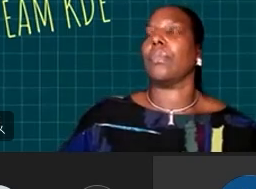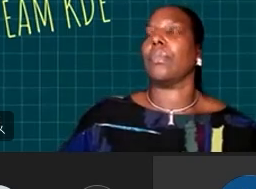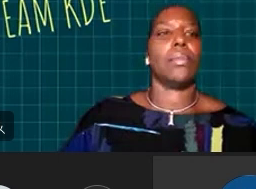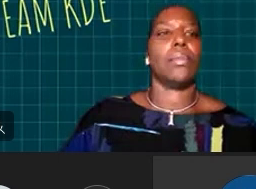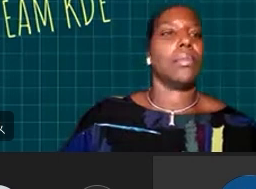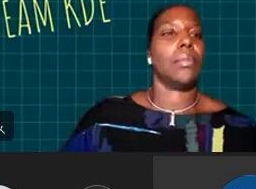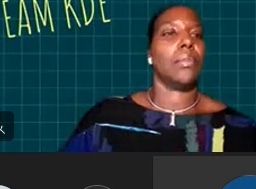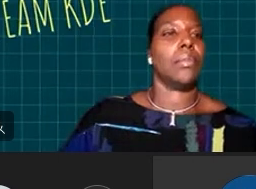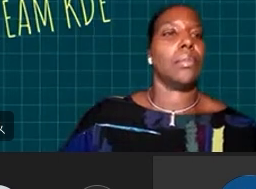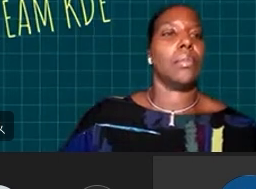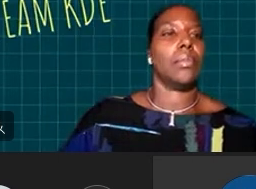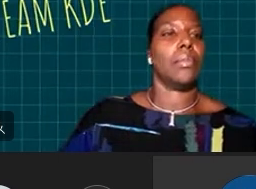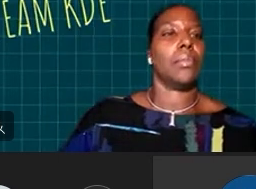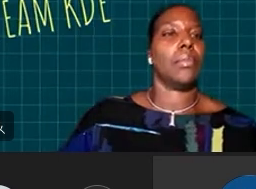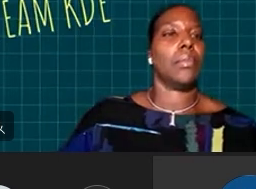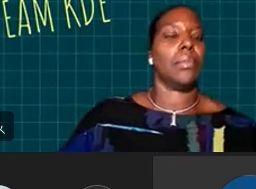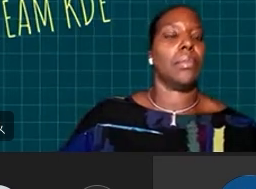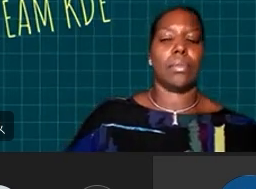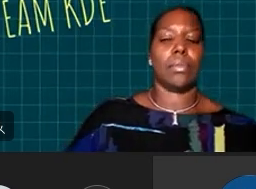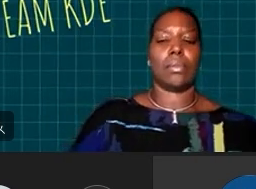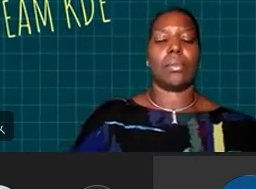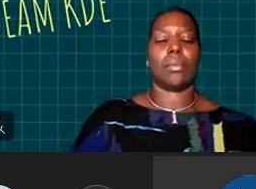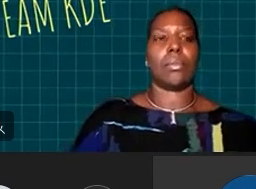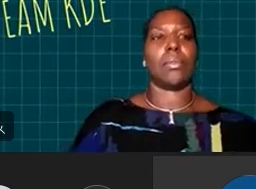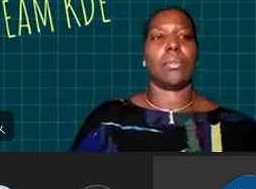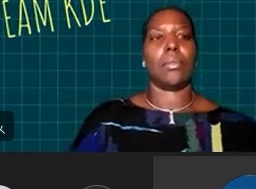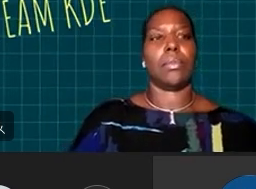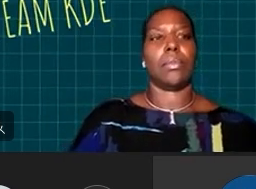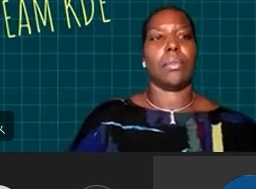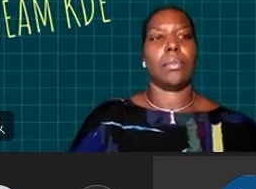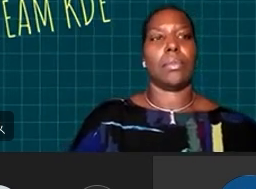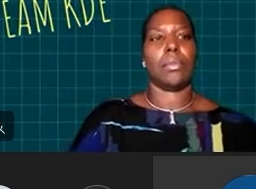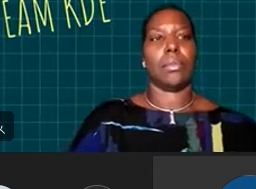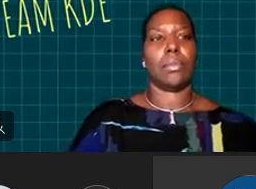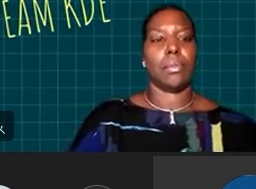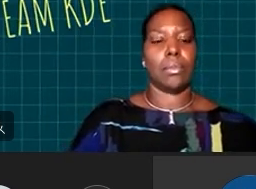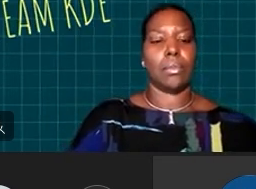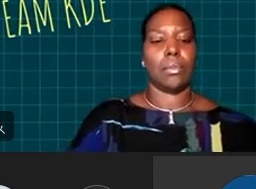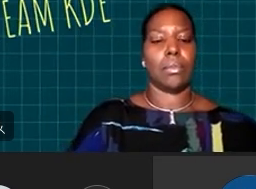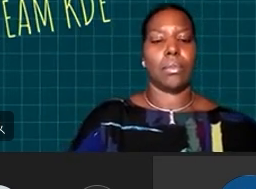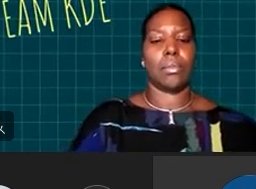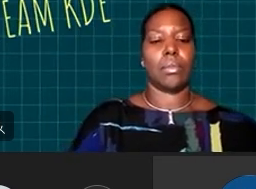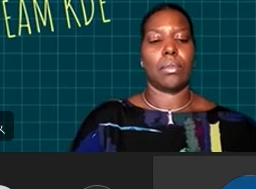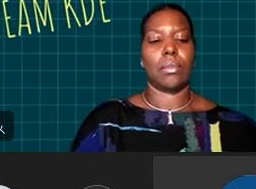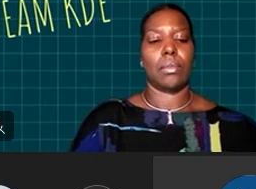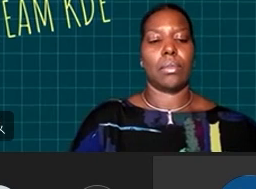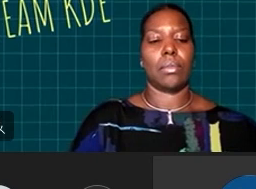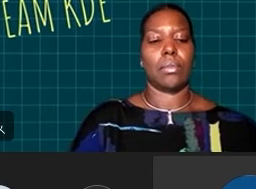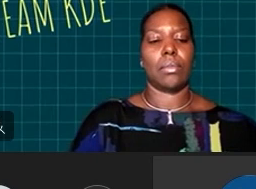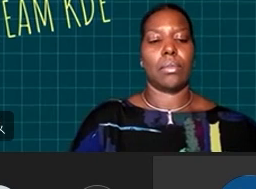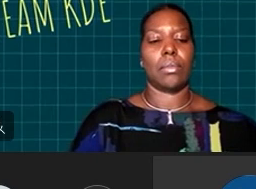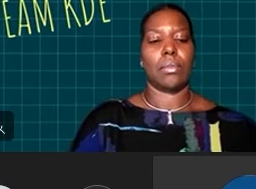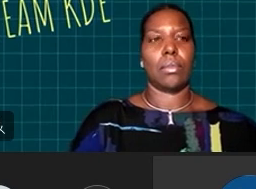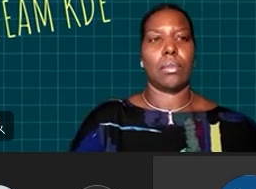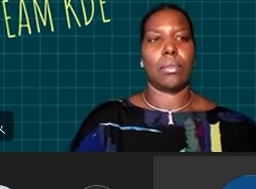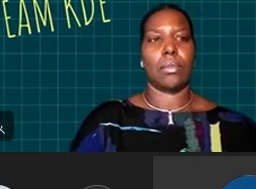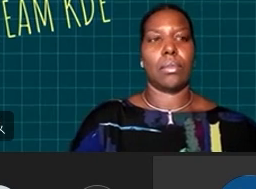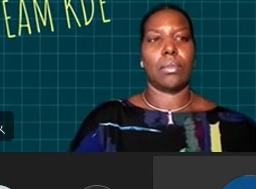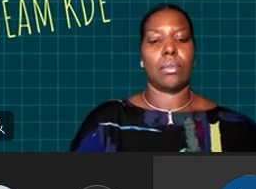fiber lease, but they are very similar in terms of the arrangement and how those operate.